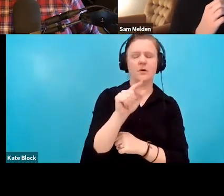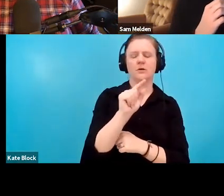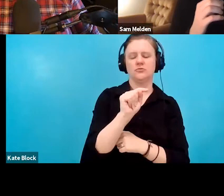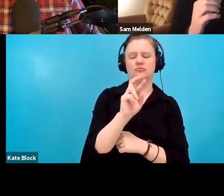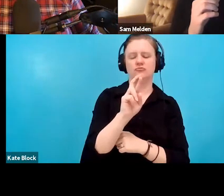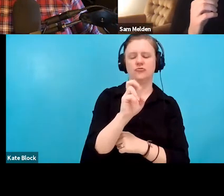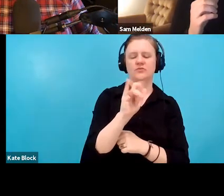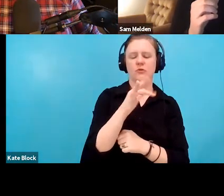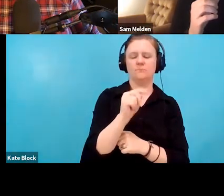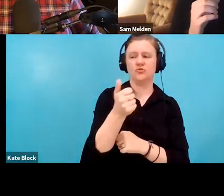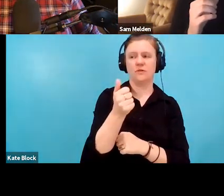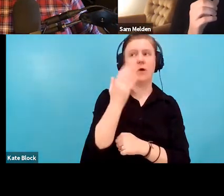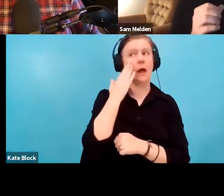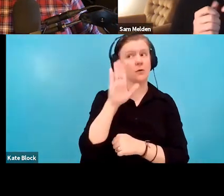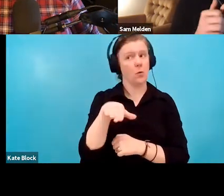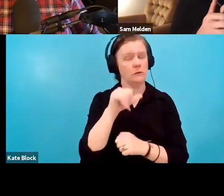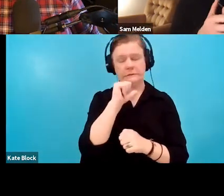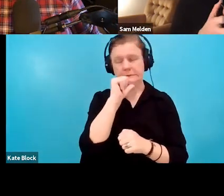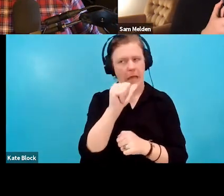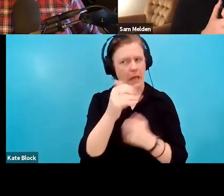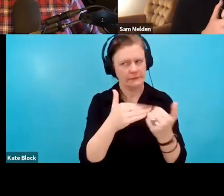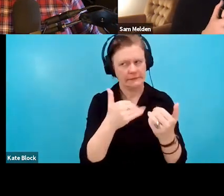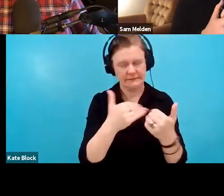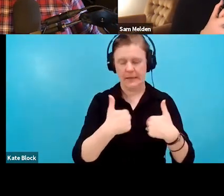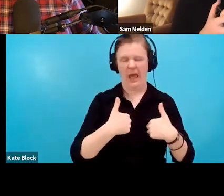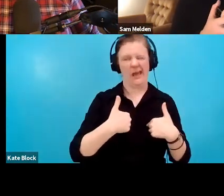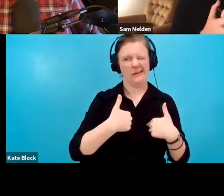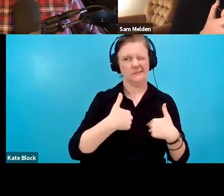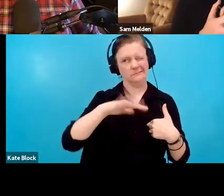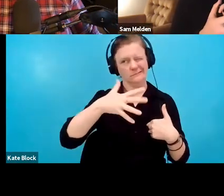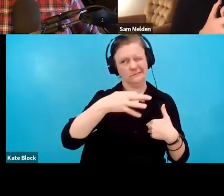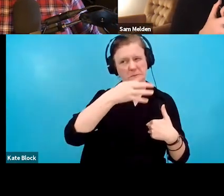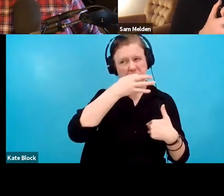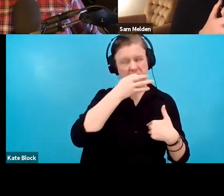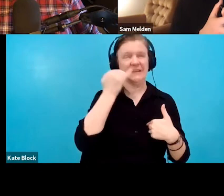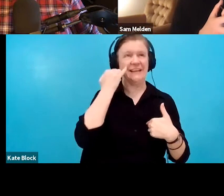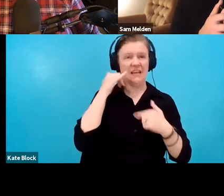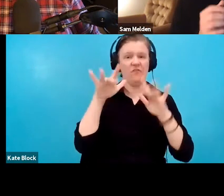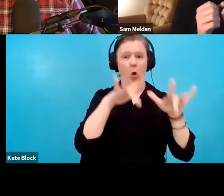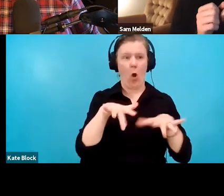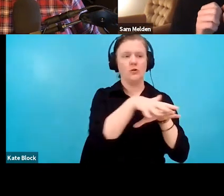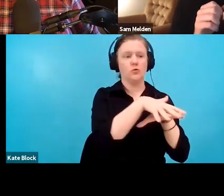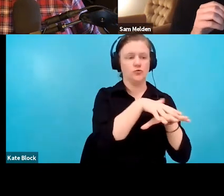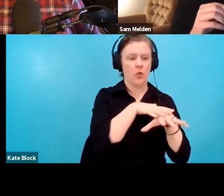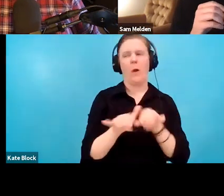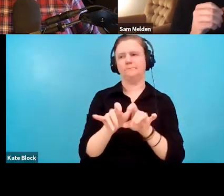skill. I am not very good at it. But if I slow the audio down and take my time, I can get